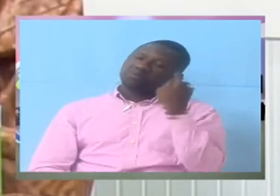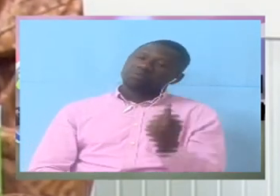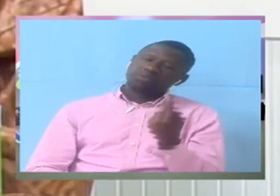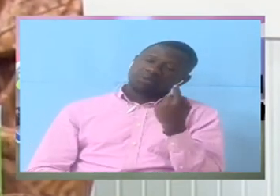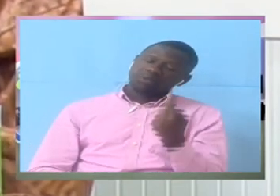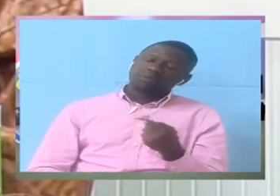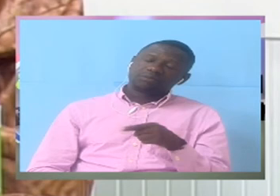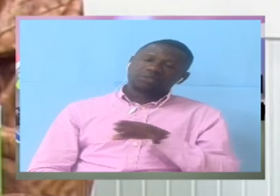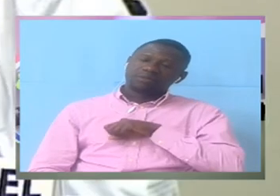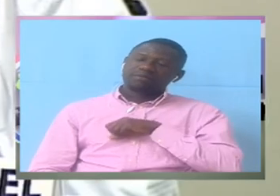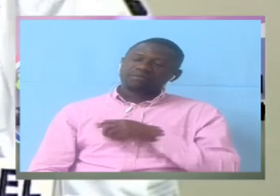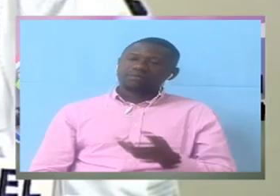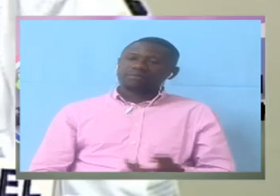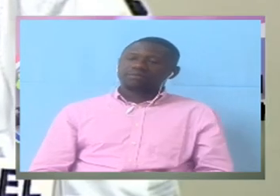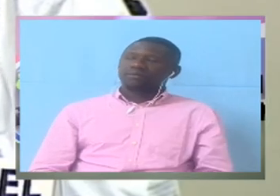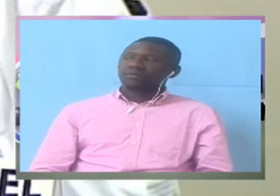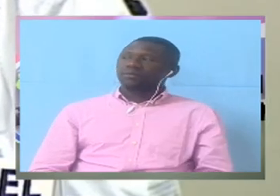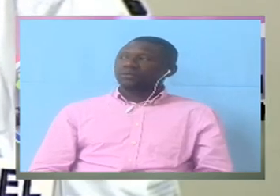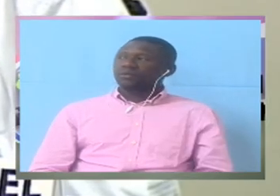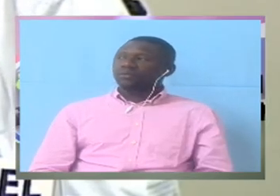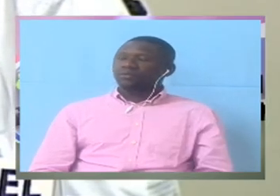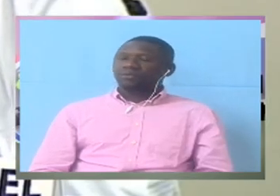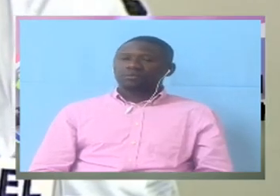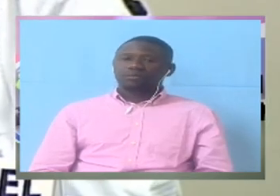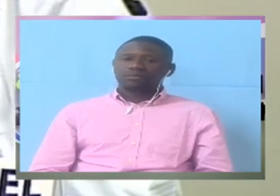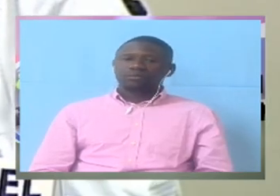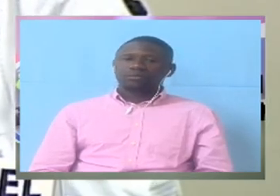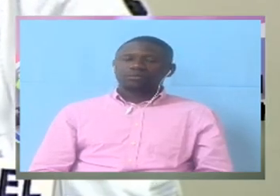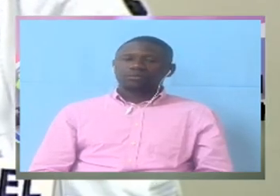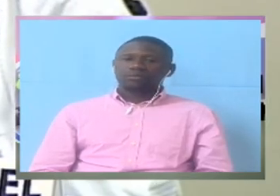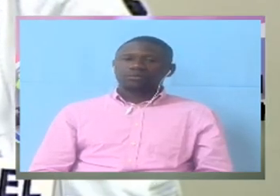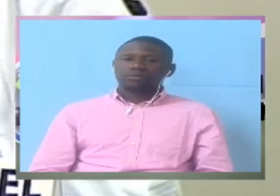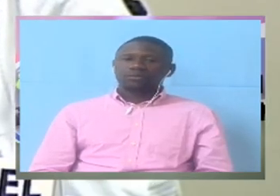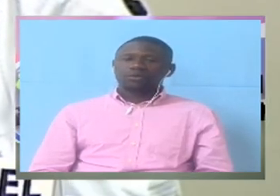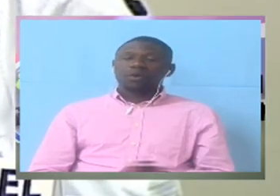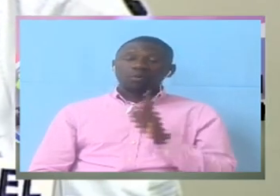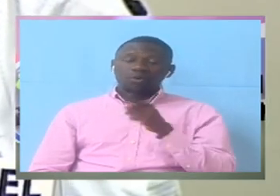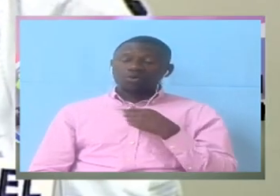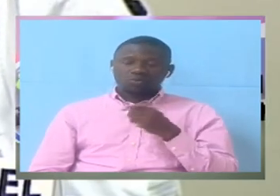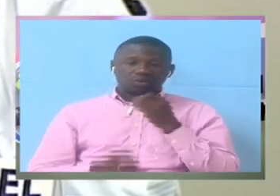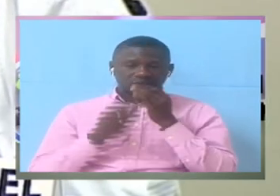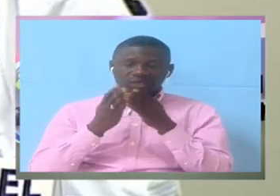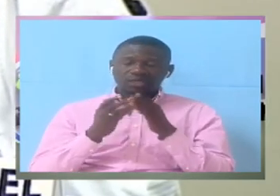himself. But it was said that the Gambians controlled the executive mansion.